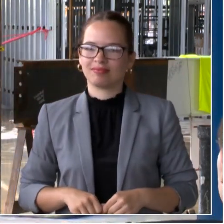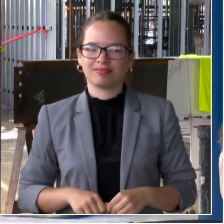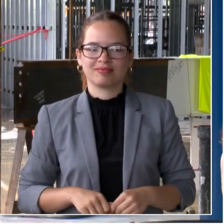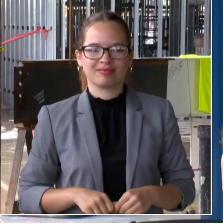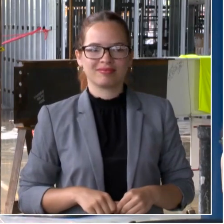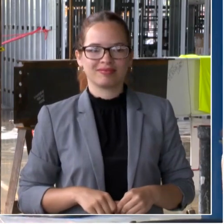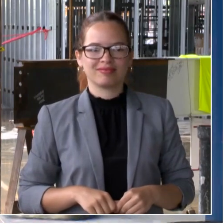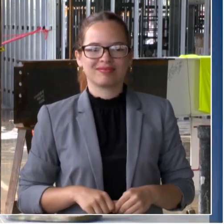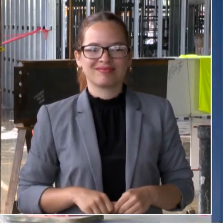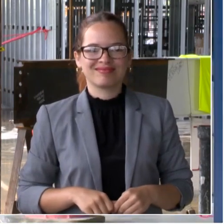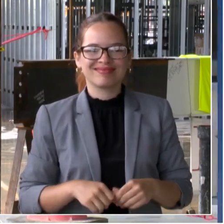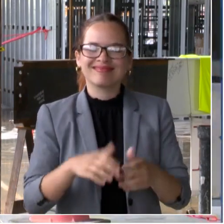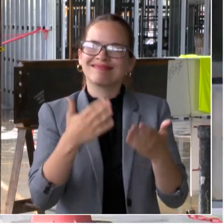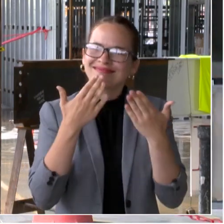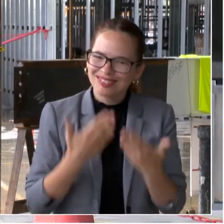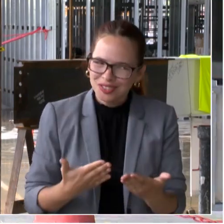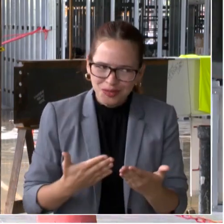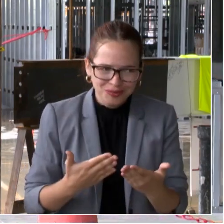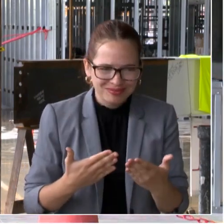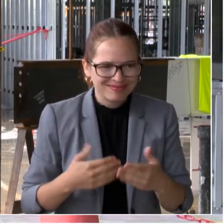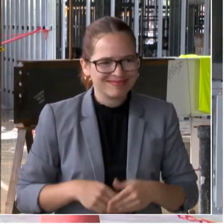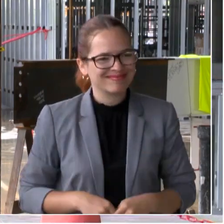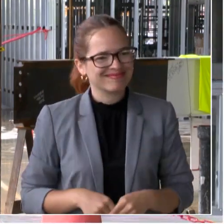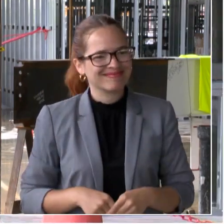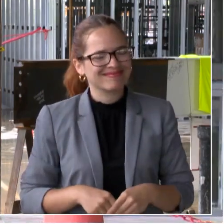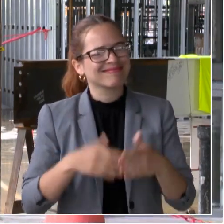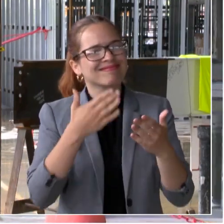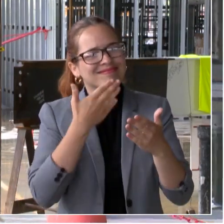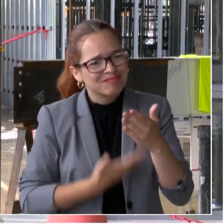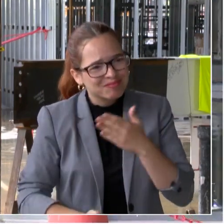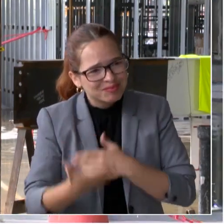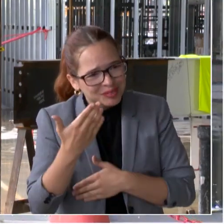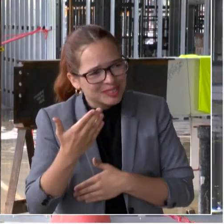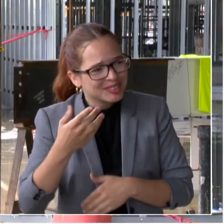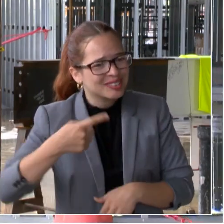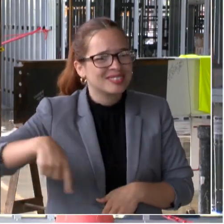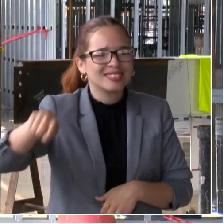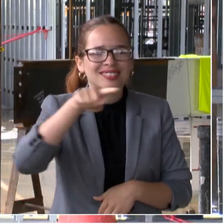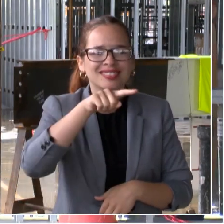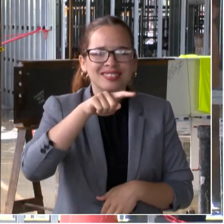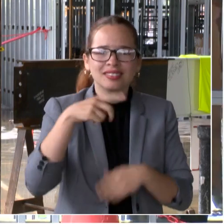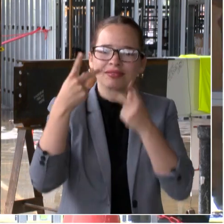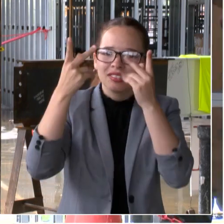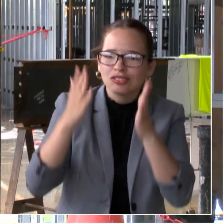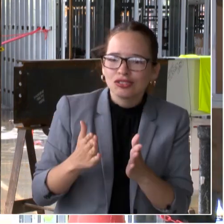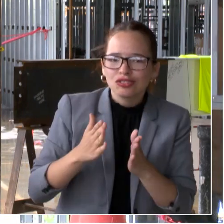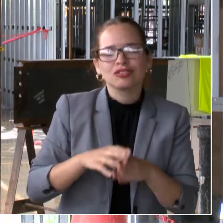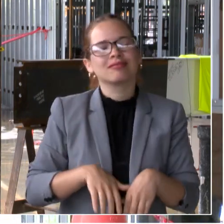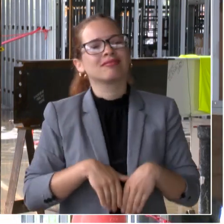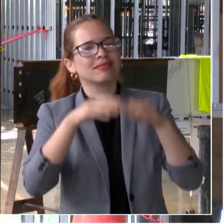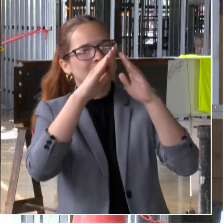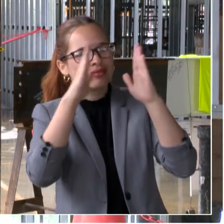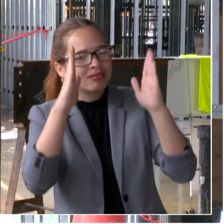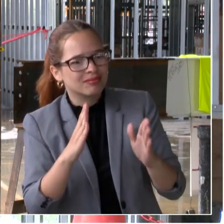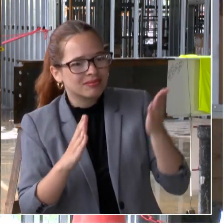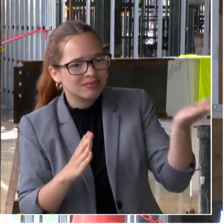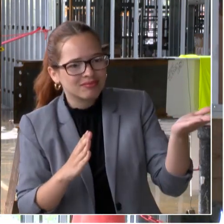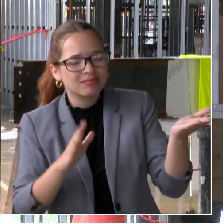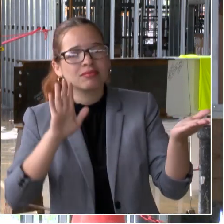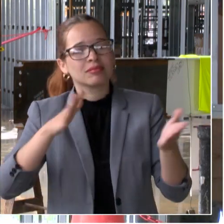Thank you, Ms. Owens. And good morning, guests and fellow co-workers. My name is Taryn Lofties, and I am a Ward 8